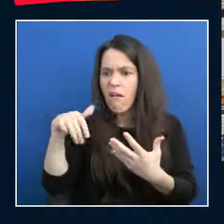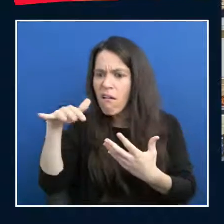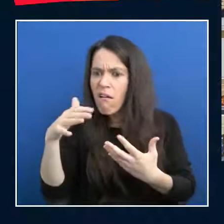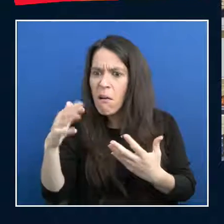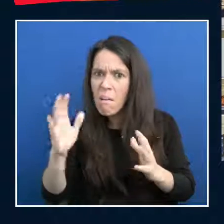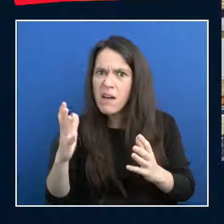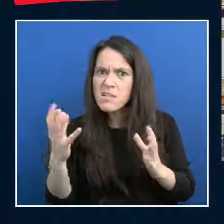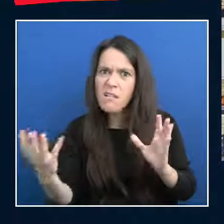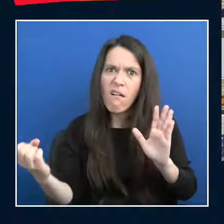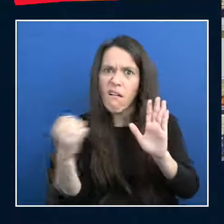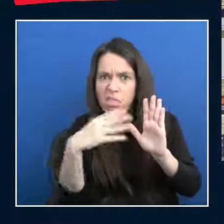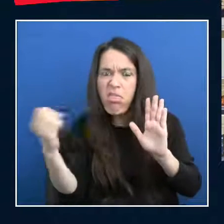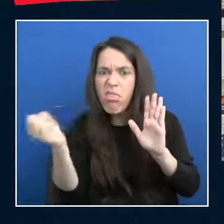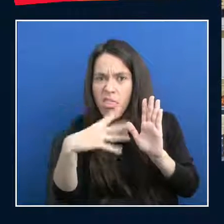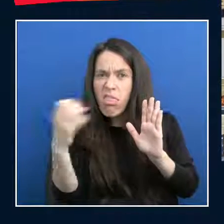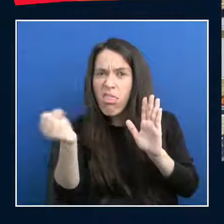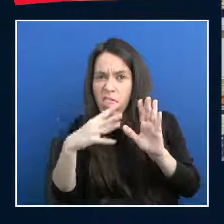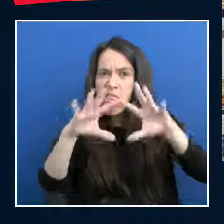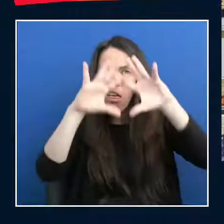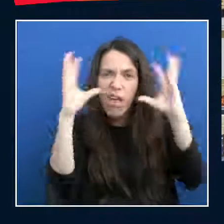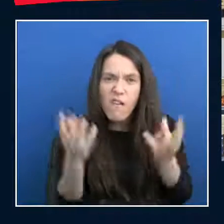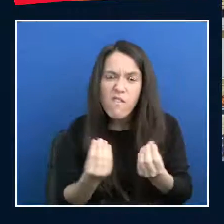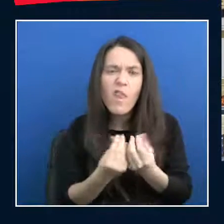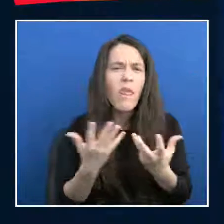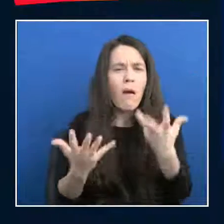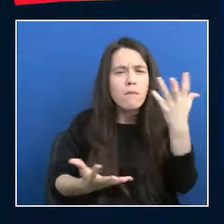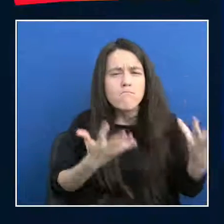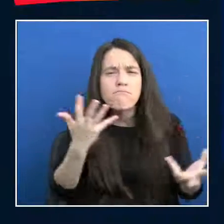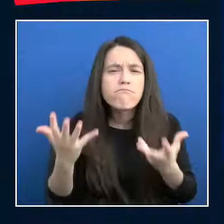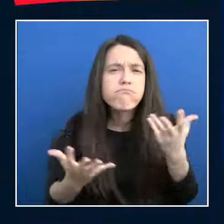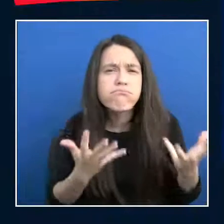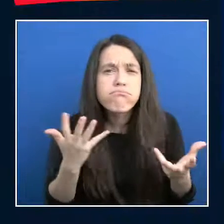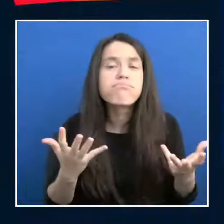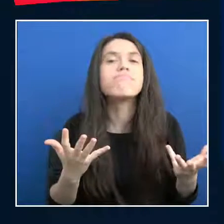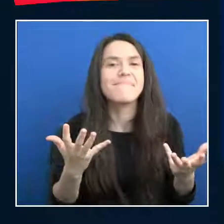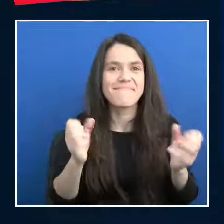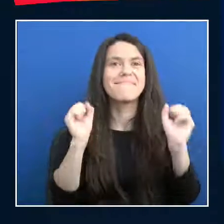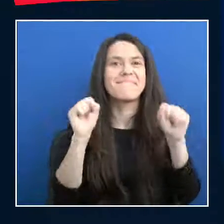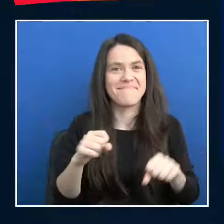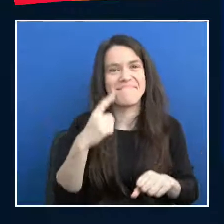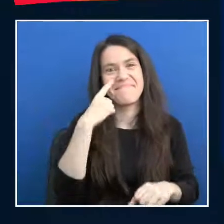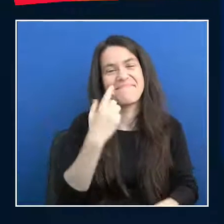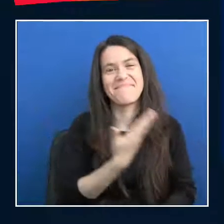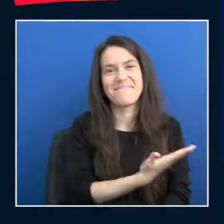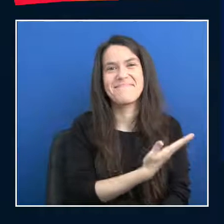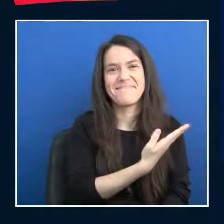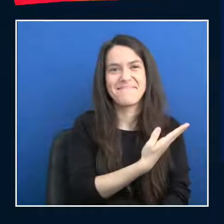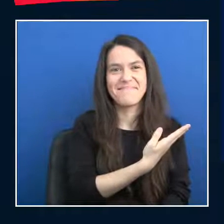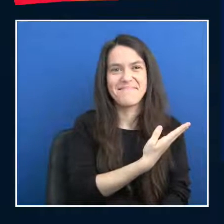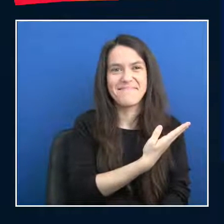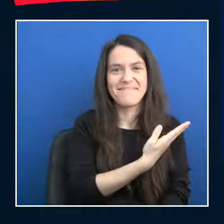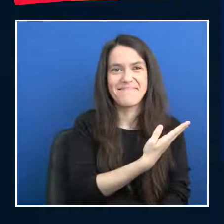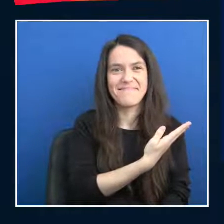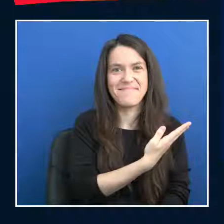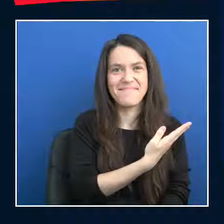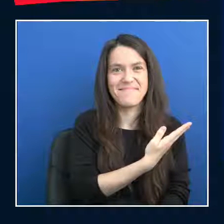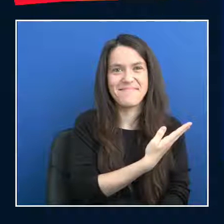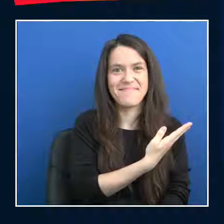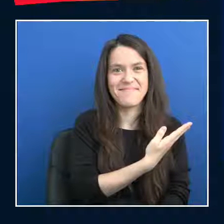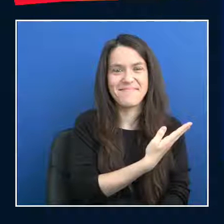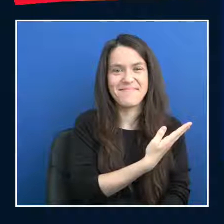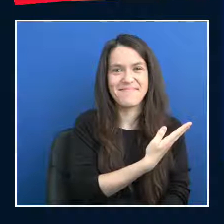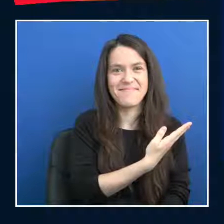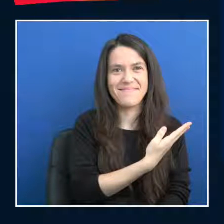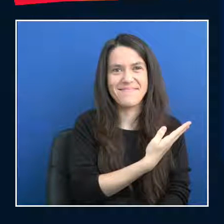local dev machine? And yay, yes, you can. You can use docker-compose also to put them together. And it really doesn't matter